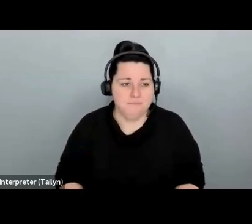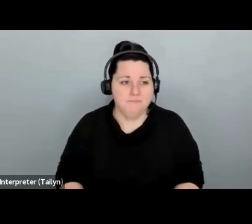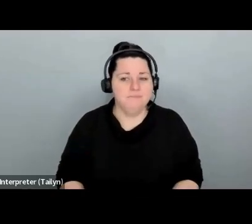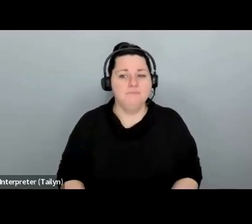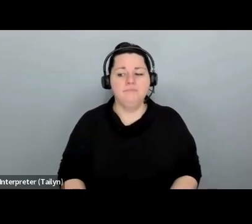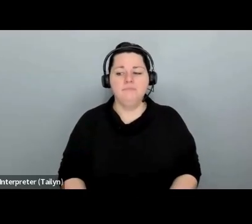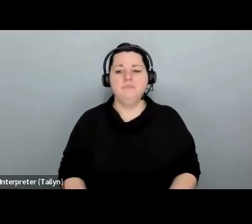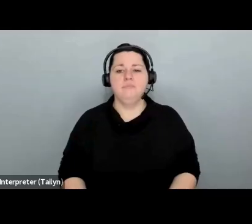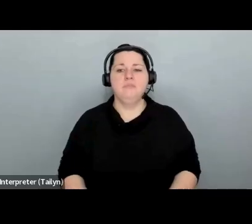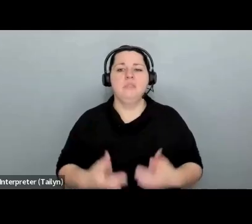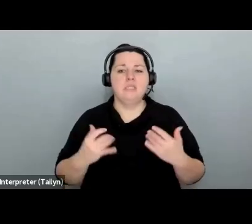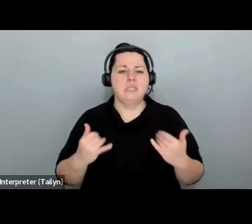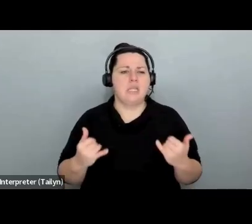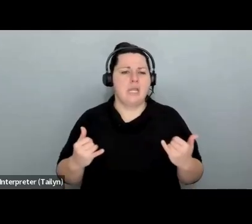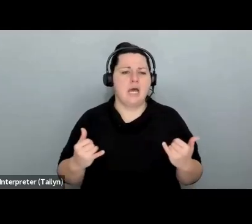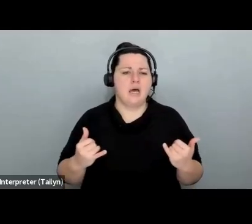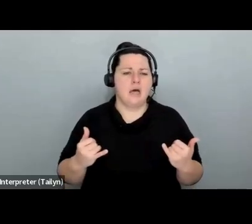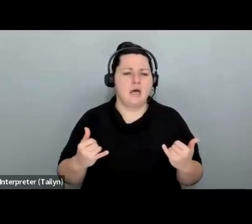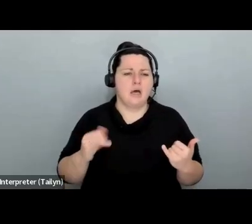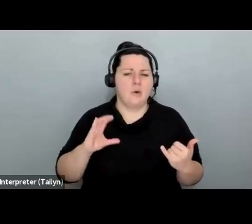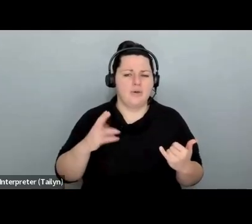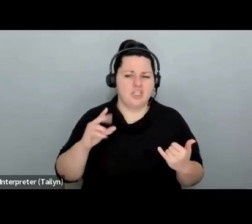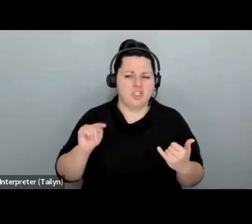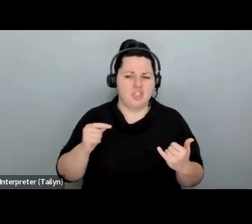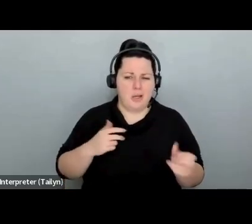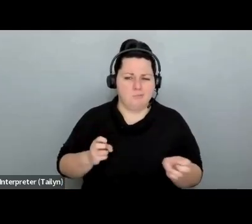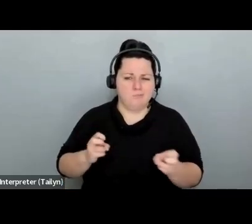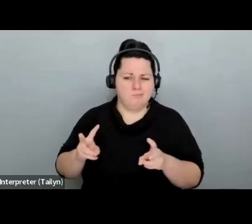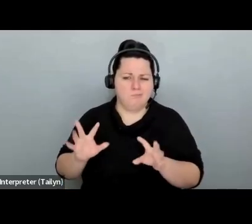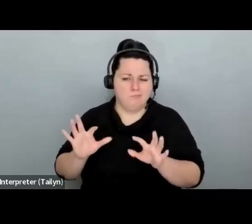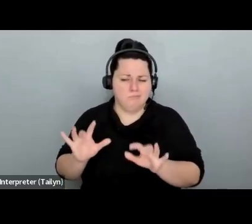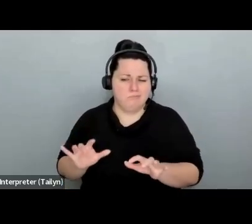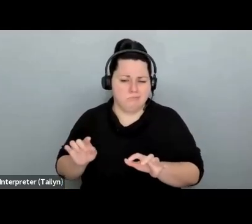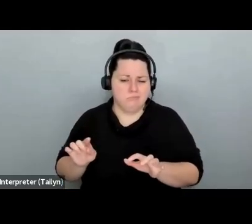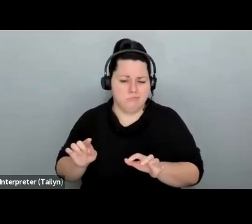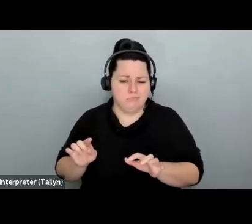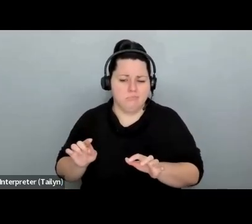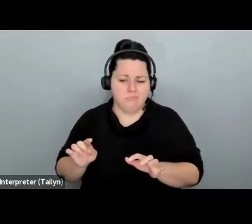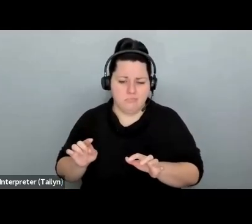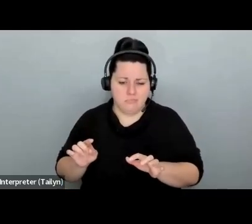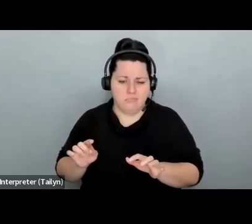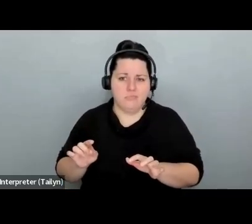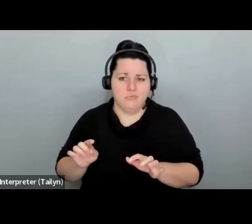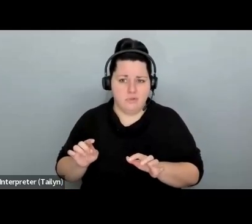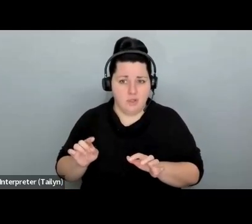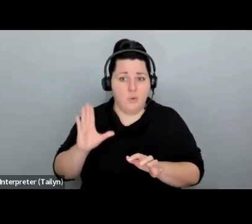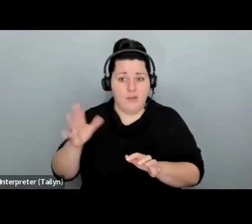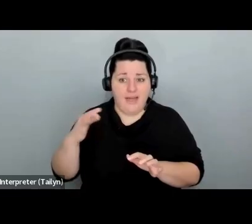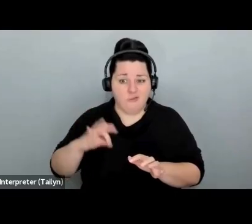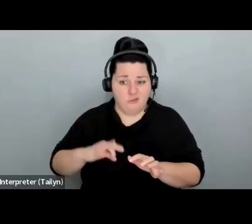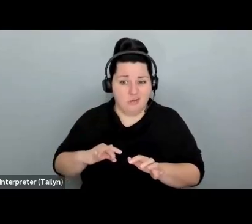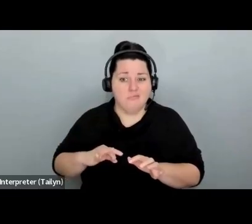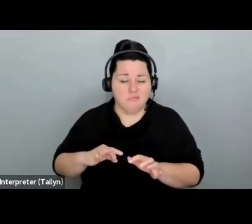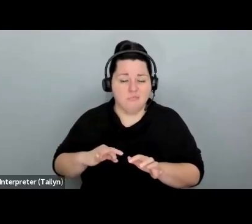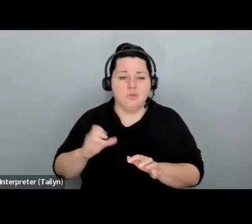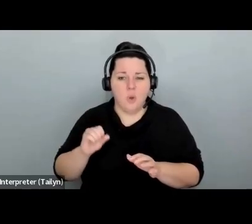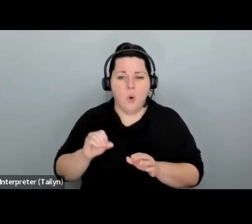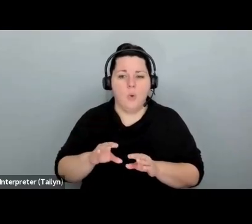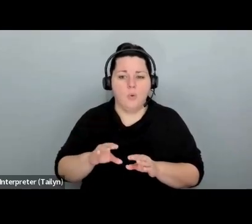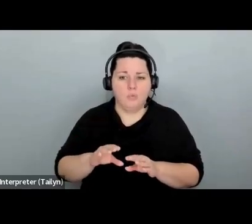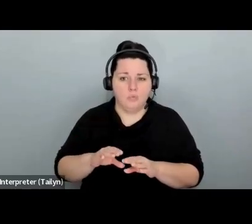I am going to put in the chat, we are giving credit for this. So I'm going to put an opening